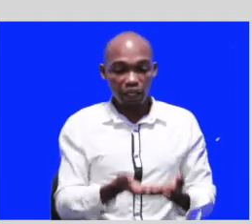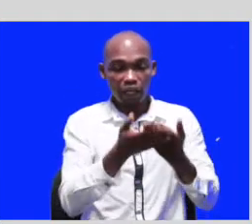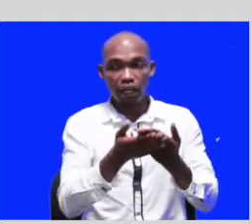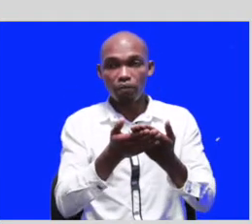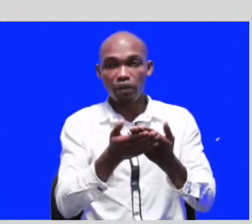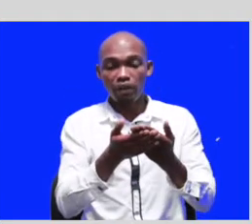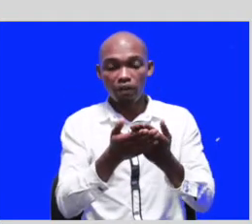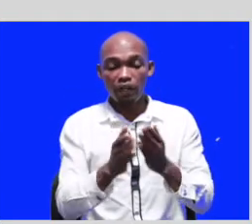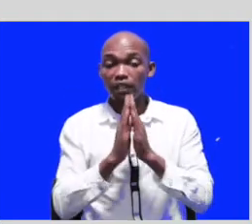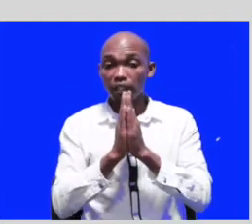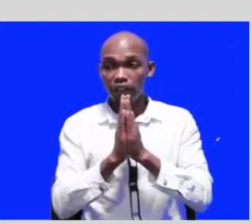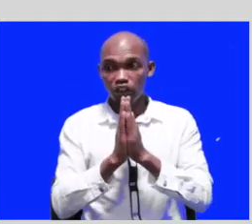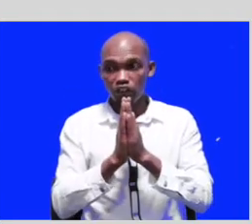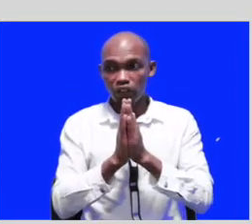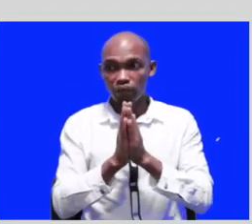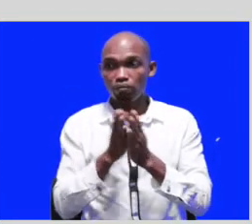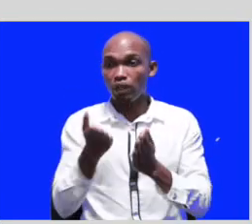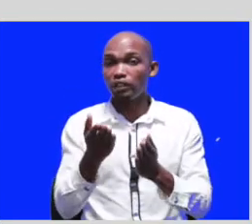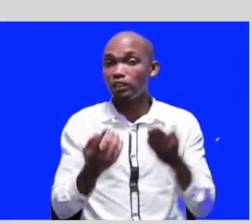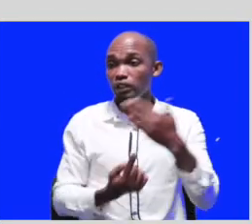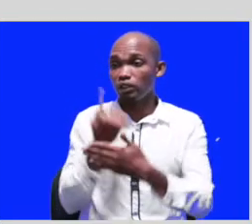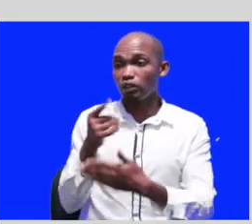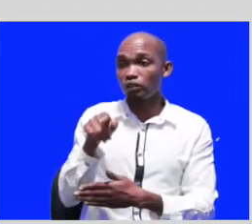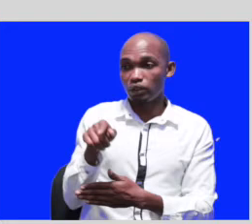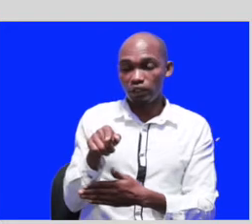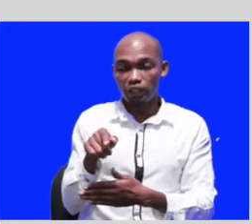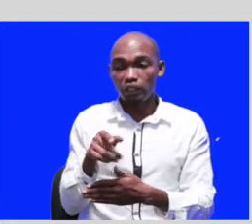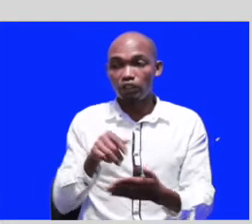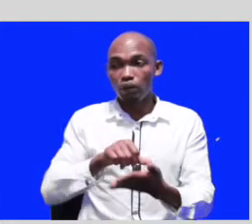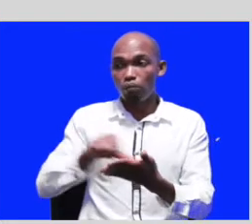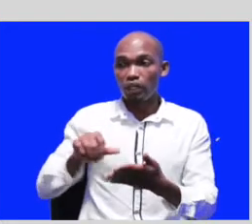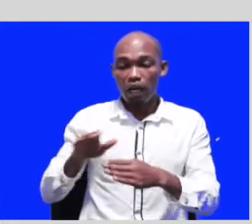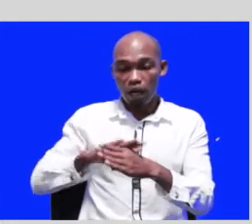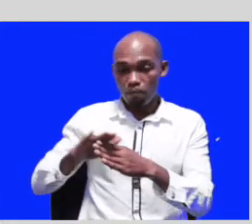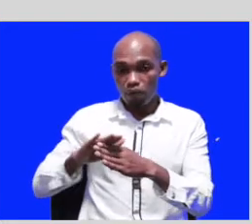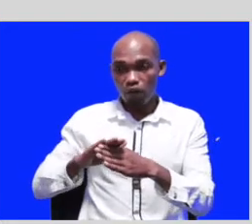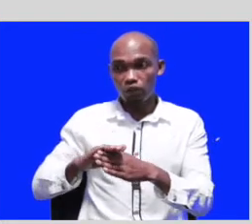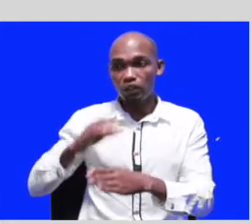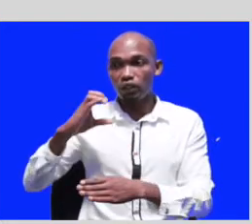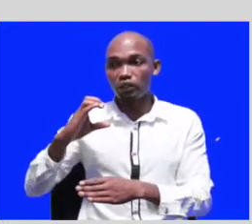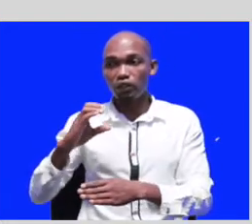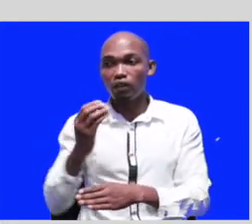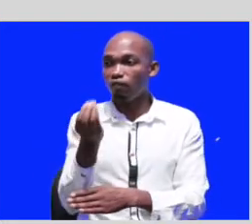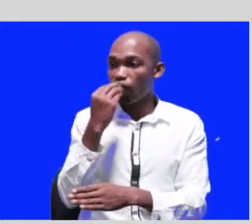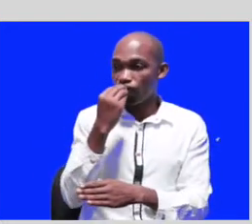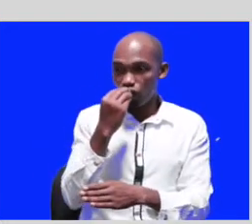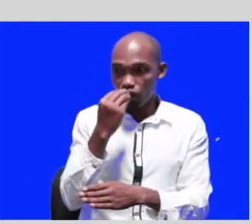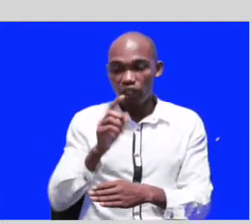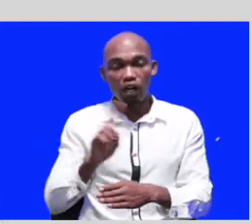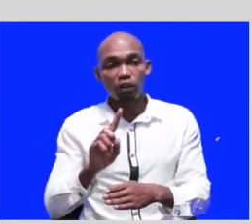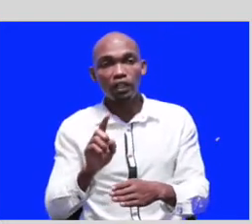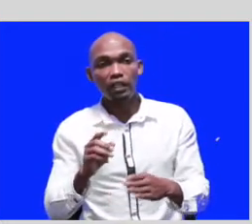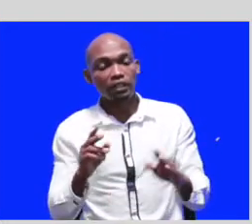view. According to Cuvier, fossils were brought about by catastrophes such as floods, as outlined in the